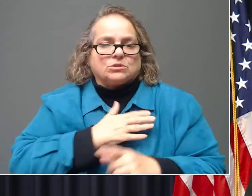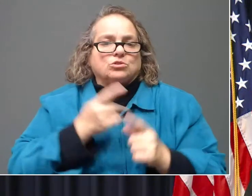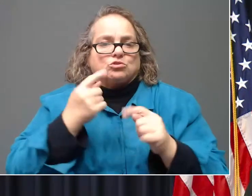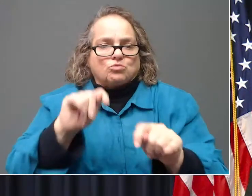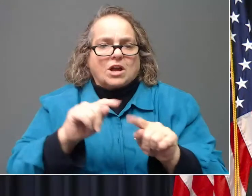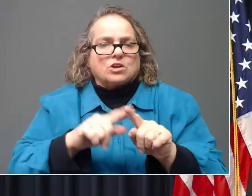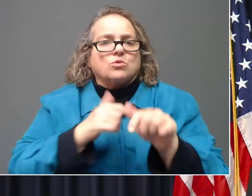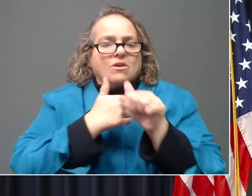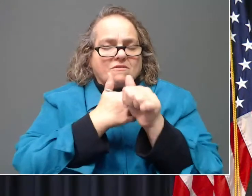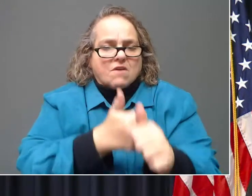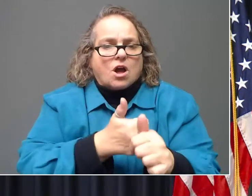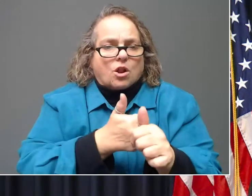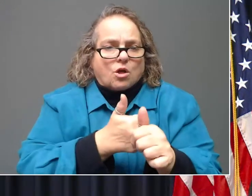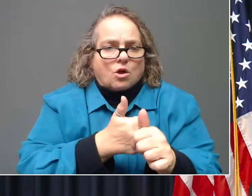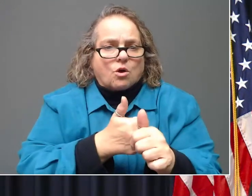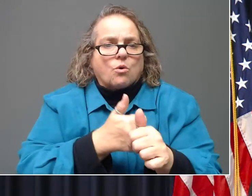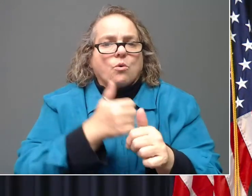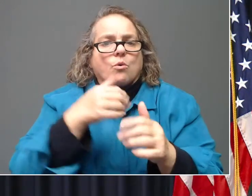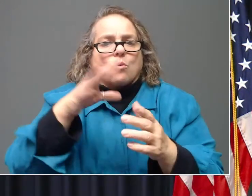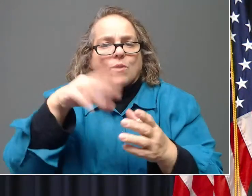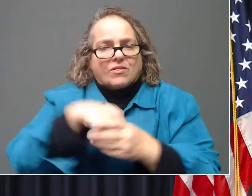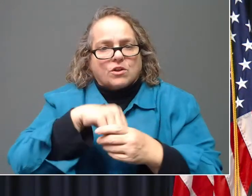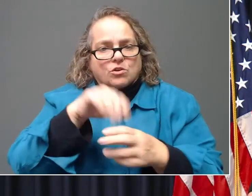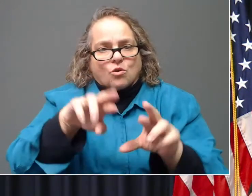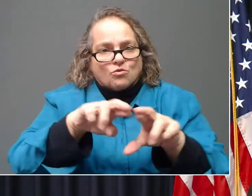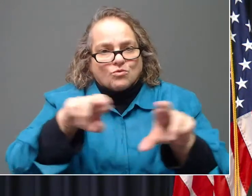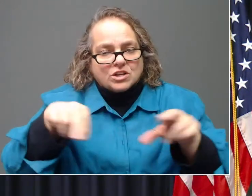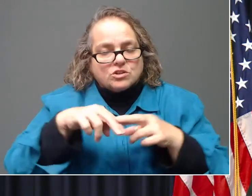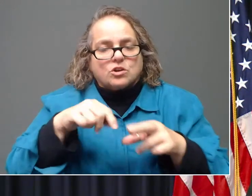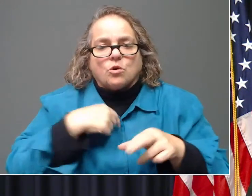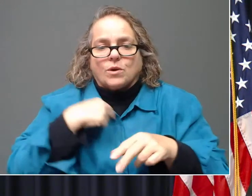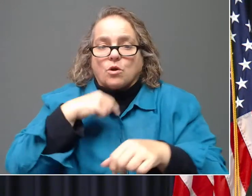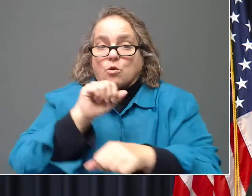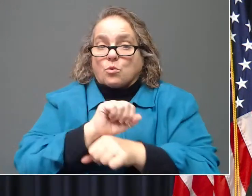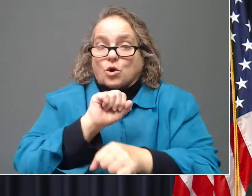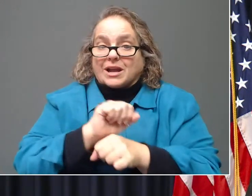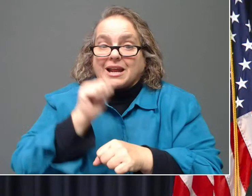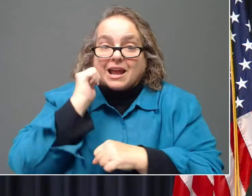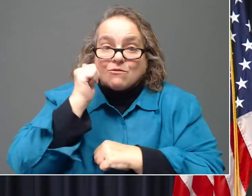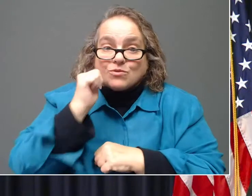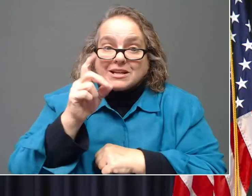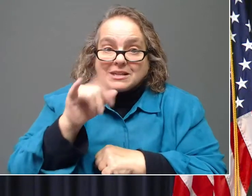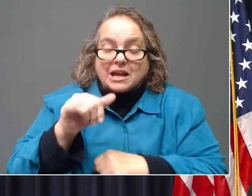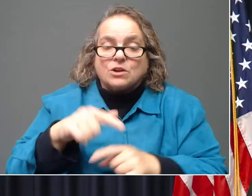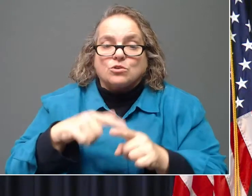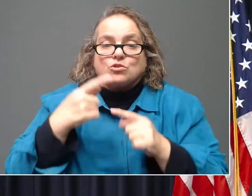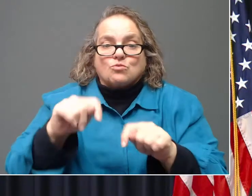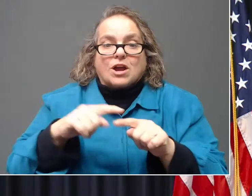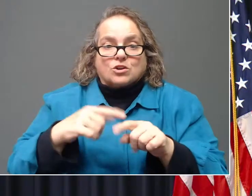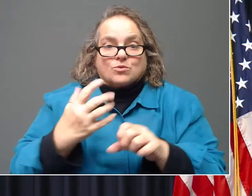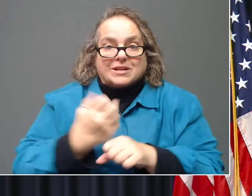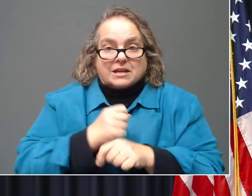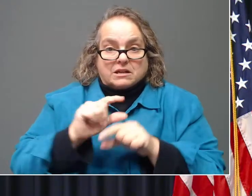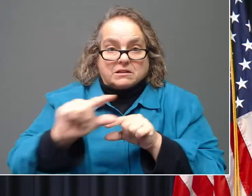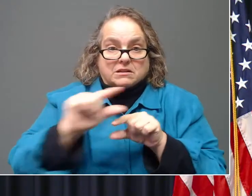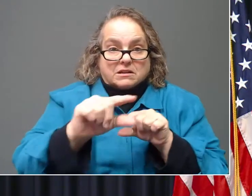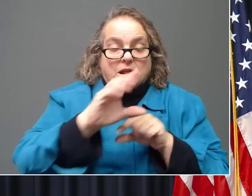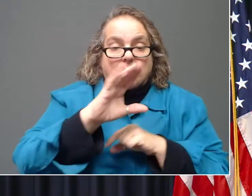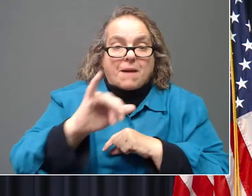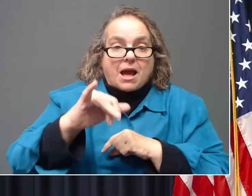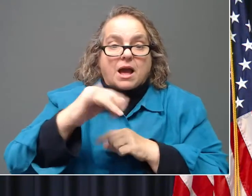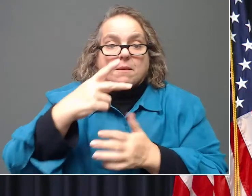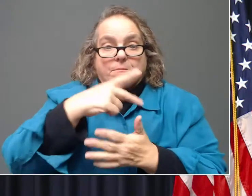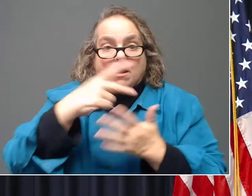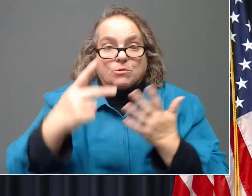the one in your region. We are working every day to try to get these allocated by population. So